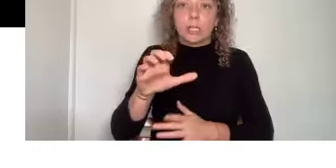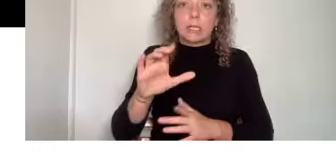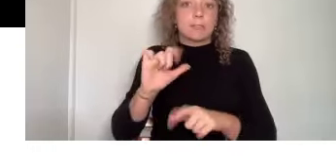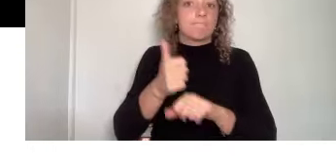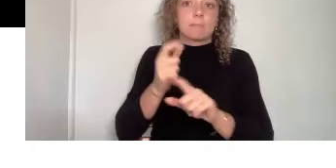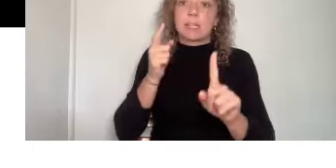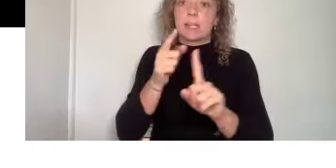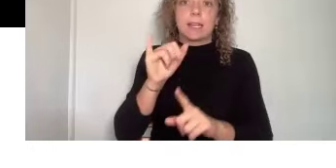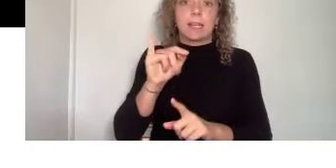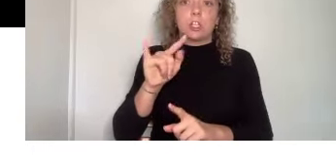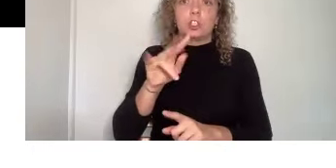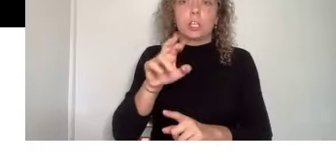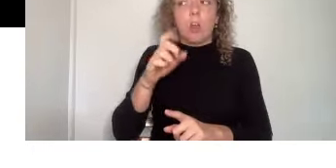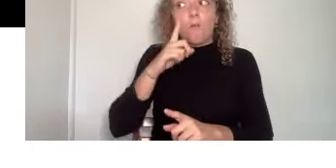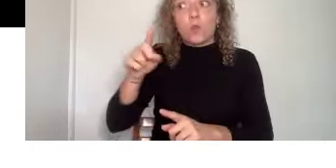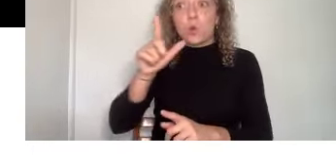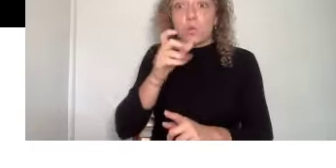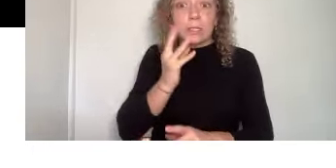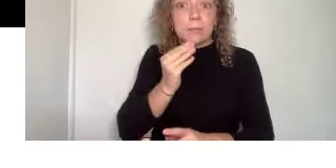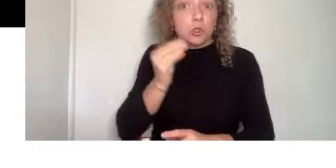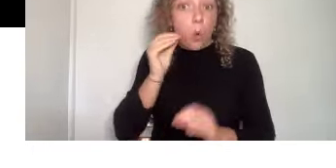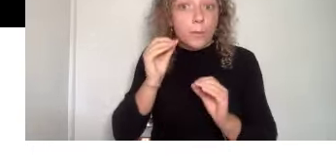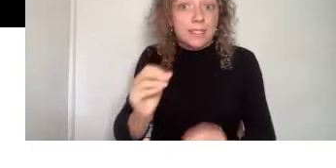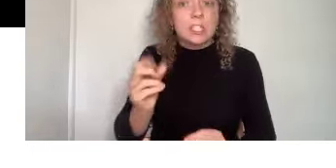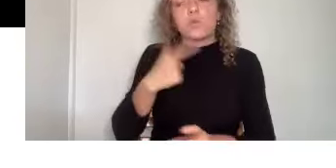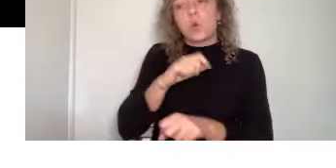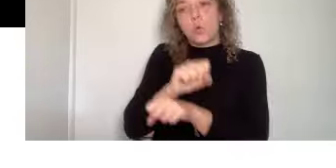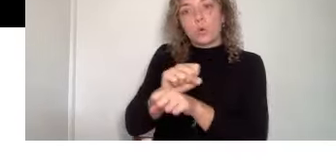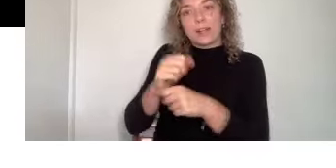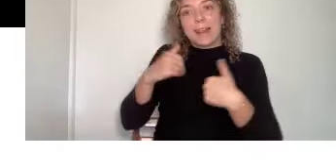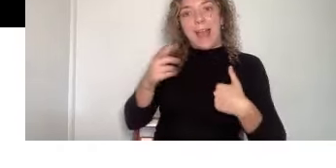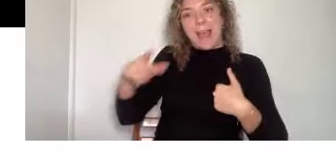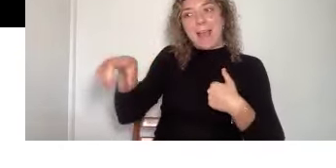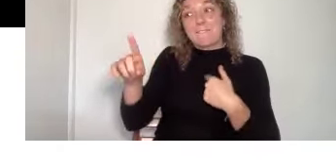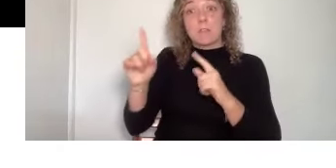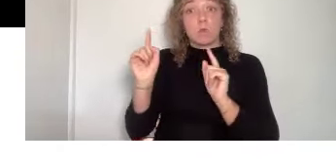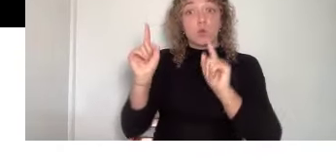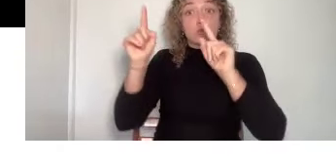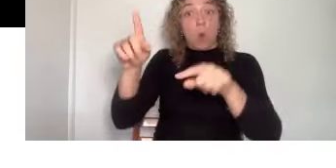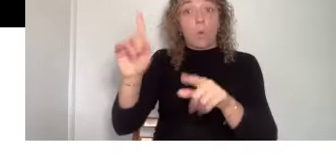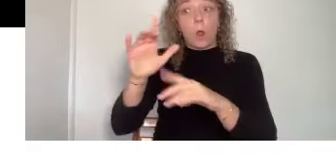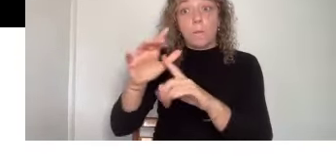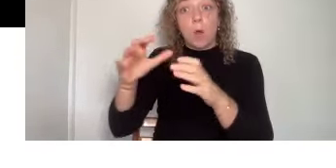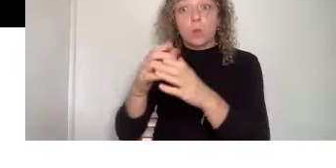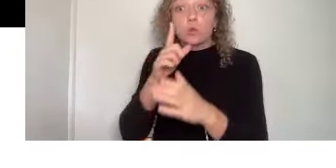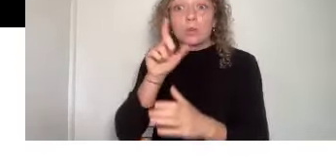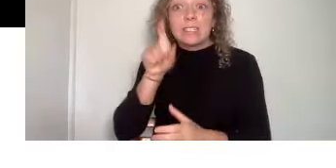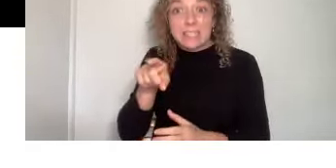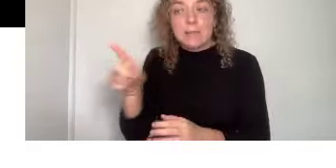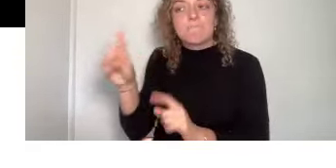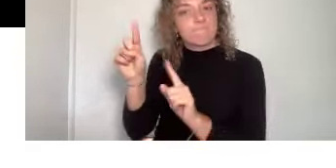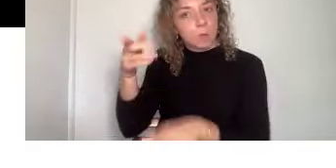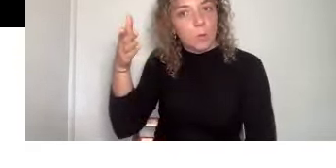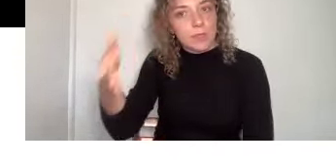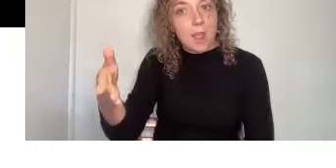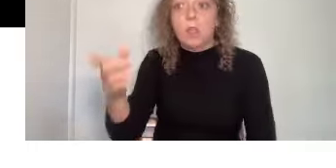children who are experiencing homelessness, and we are working to have them go to where the populations who need them are. So, and even